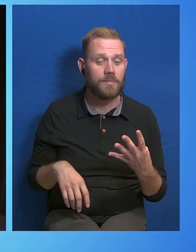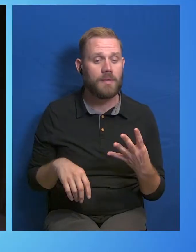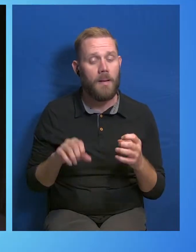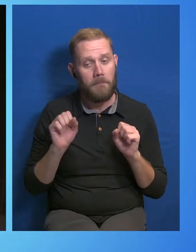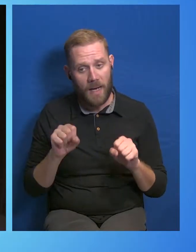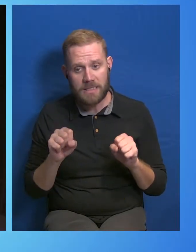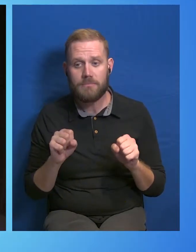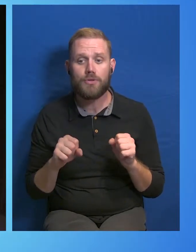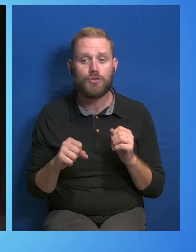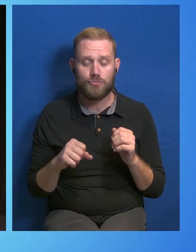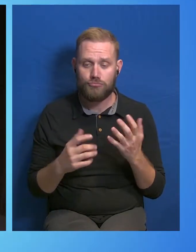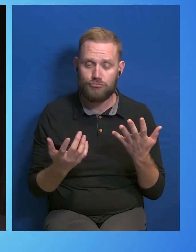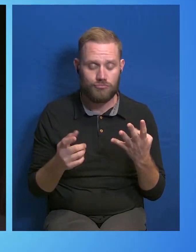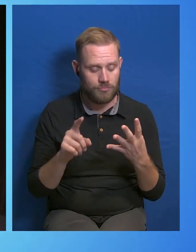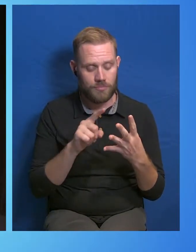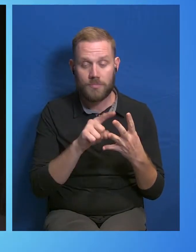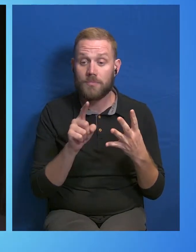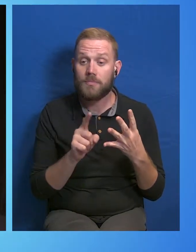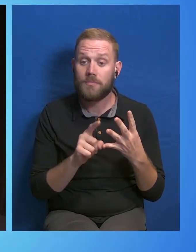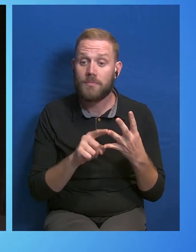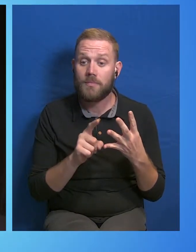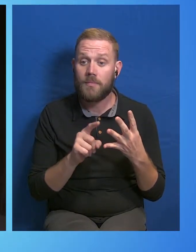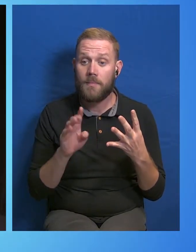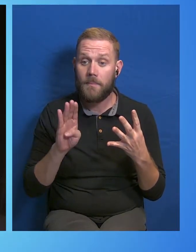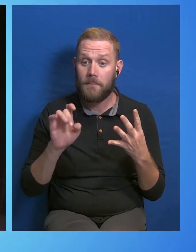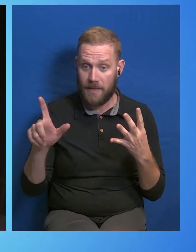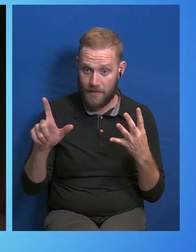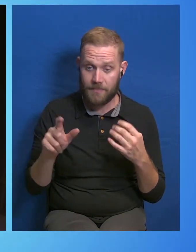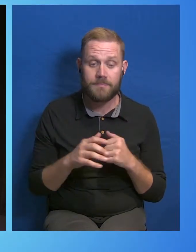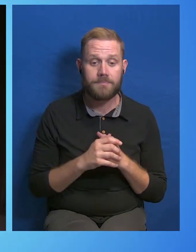for us. The third bill